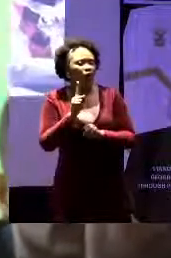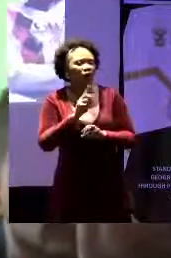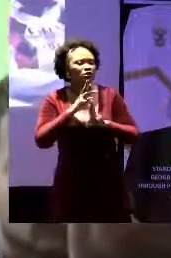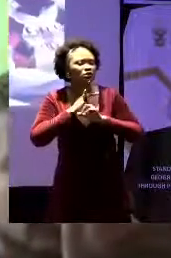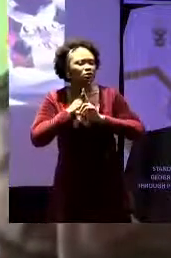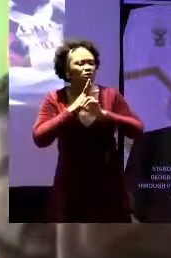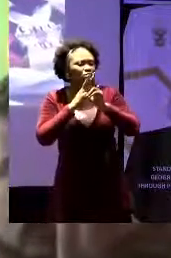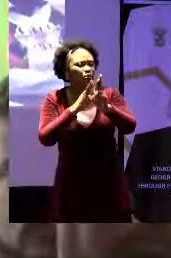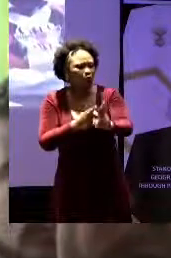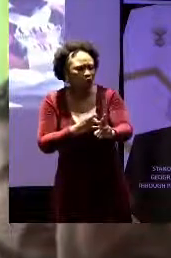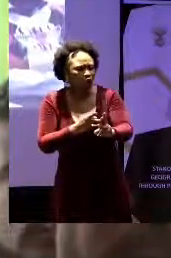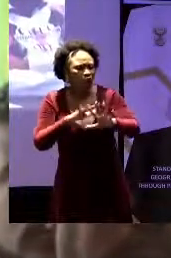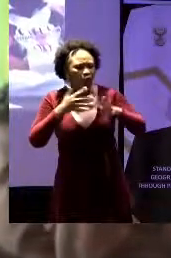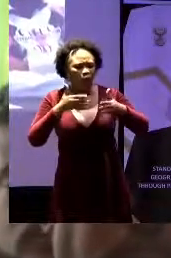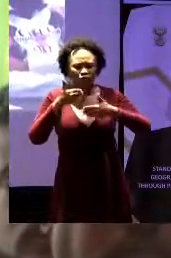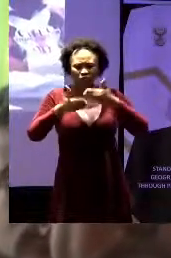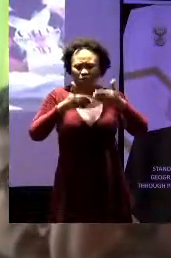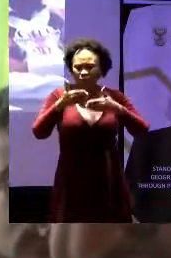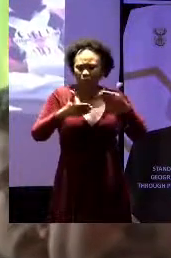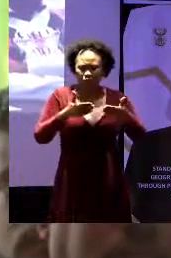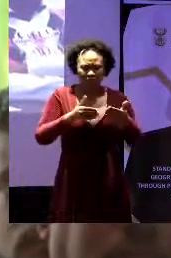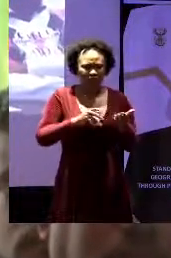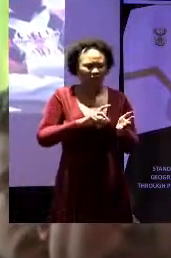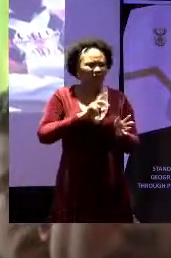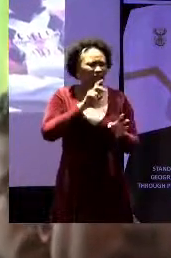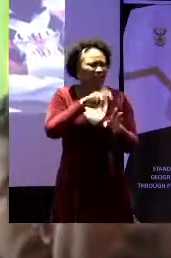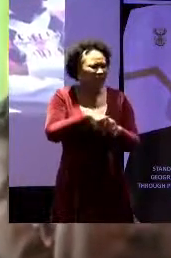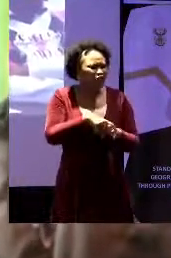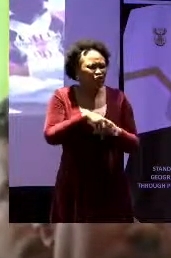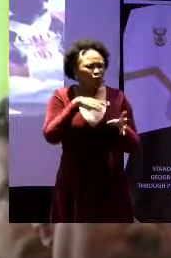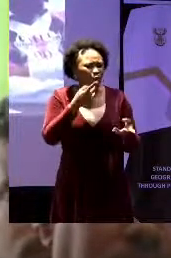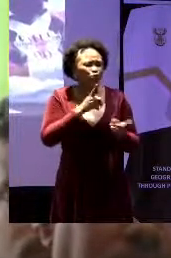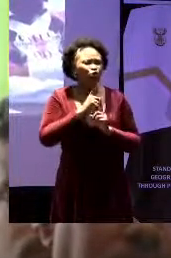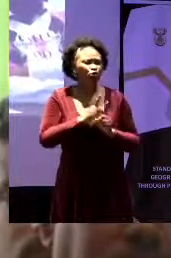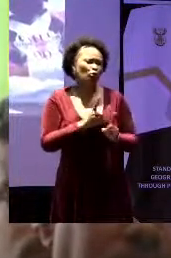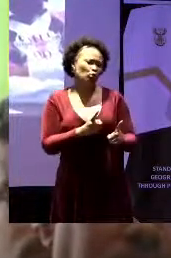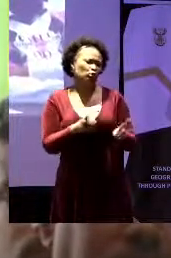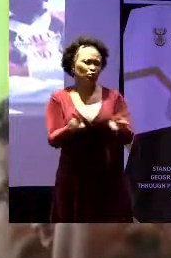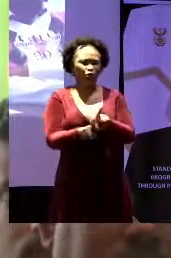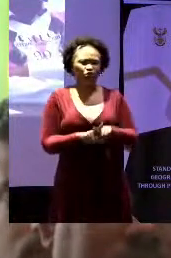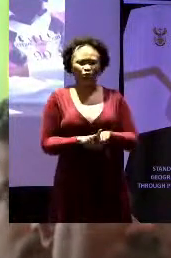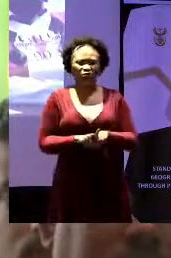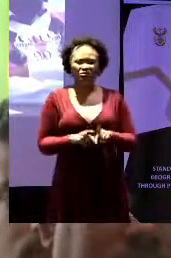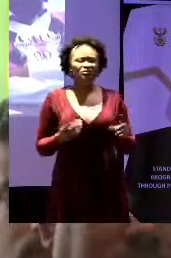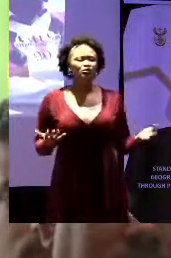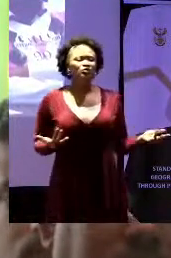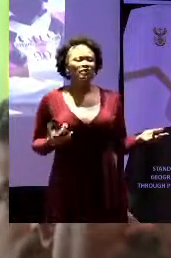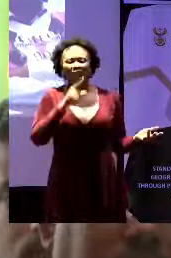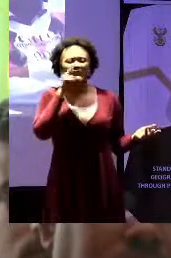respond or to process applications or also to propose name changes?